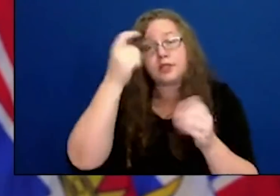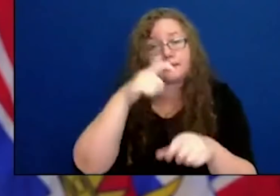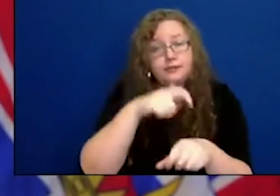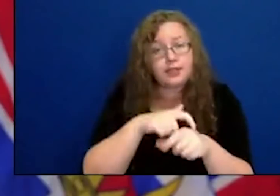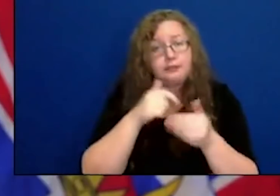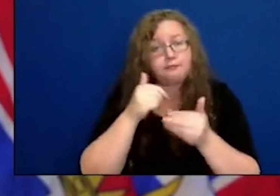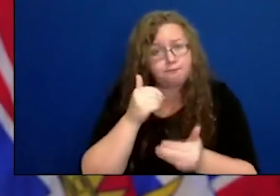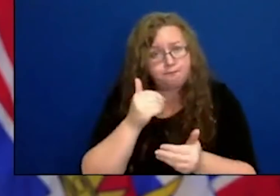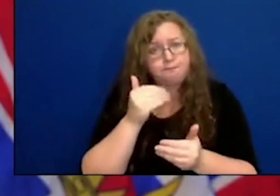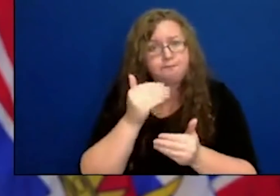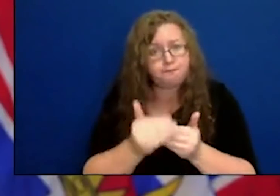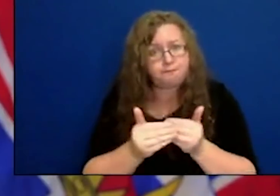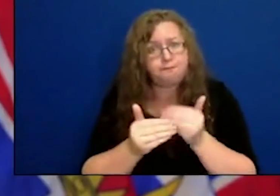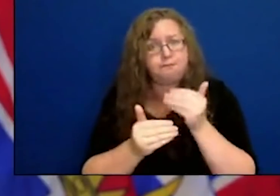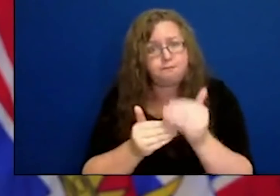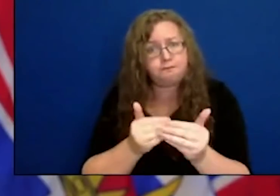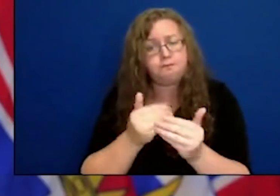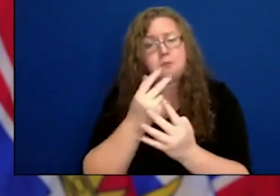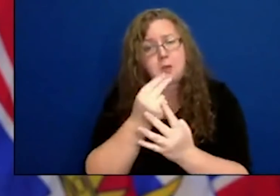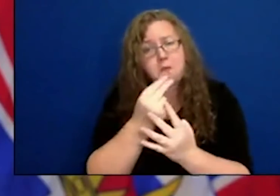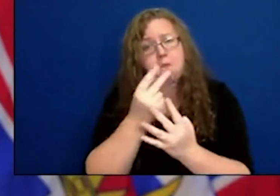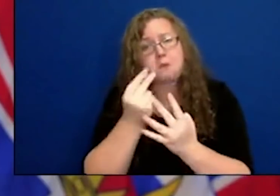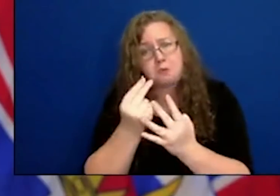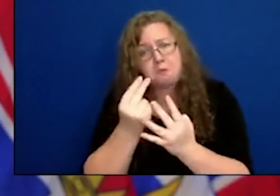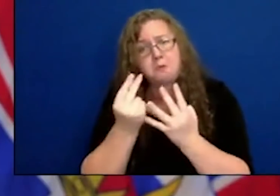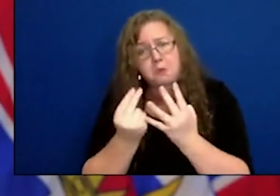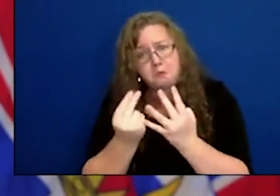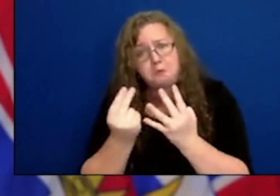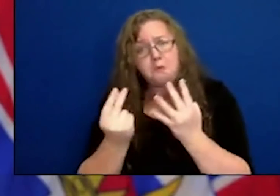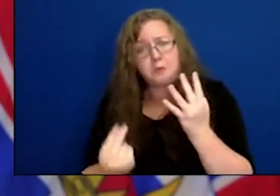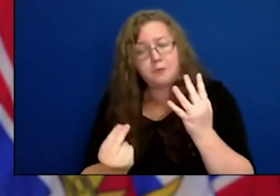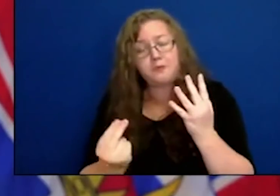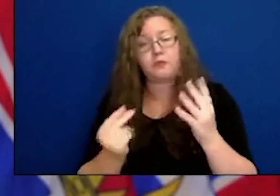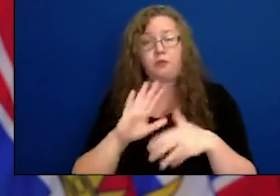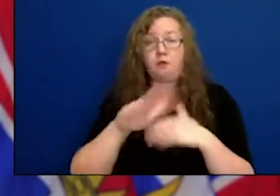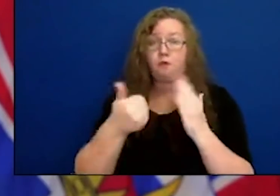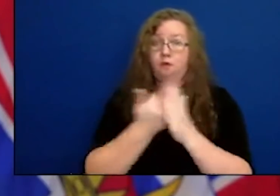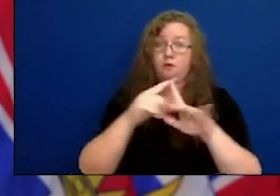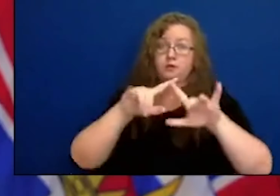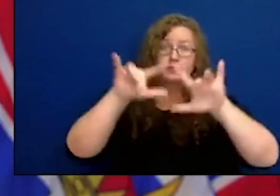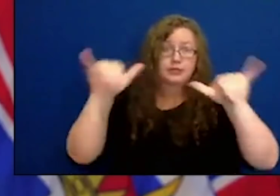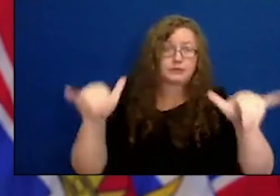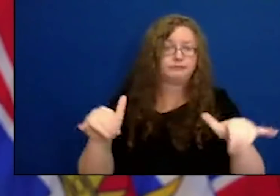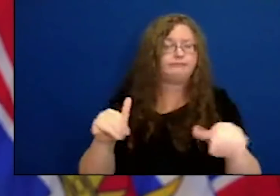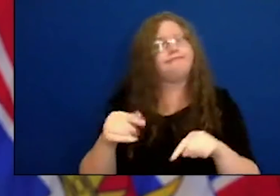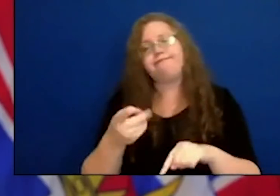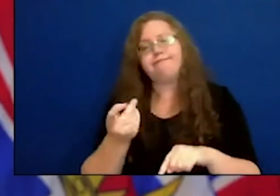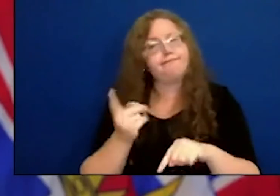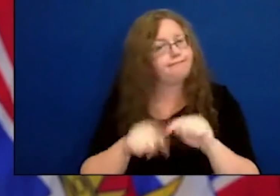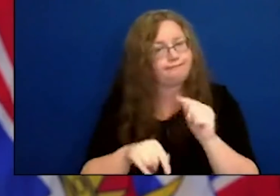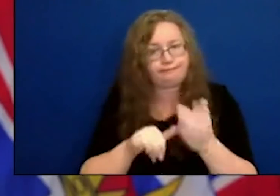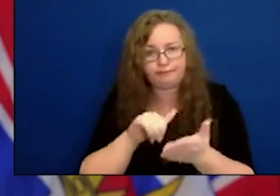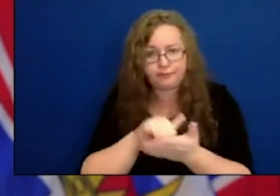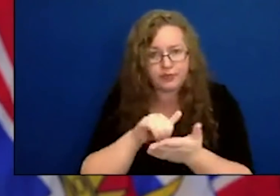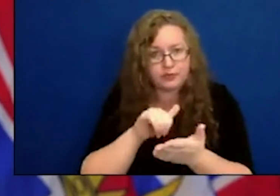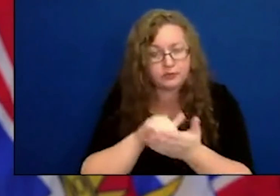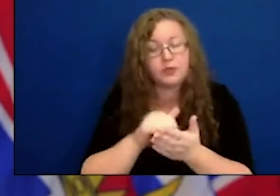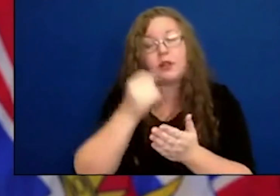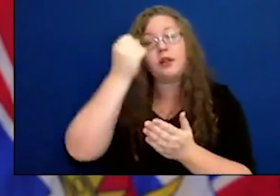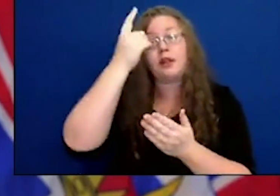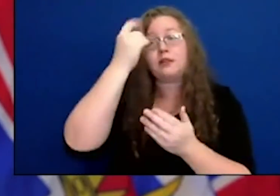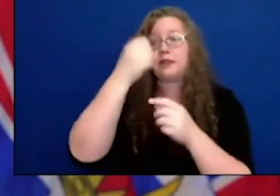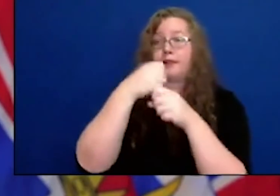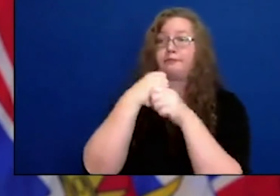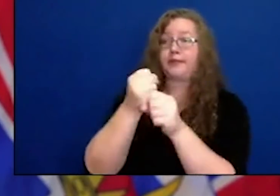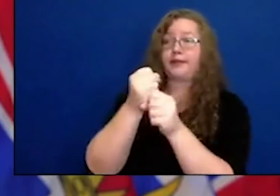in as we go, because we can't do everybody at once. But as long as the vaccine continues to come in, as